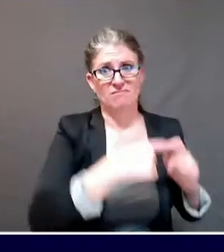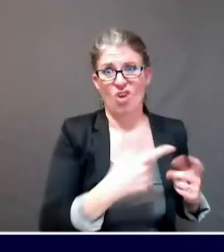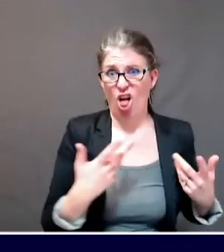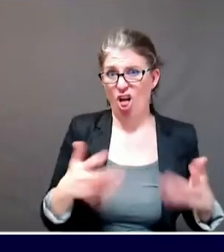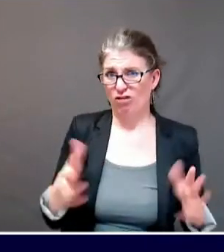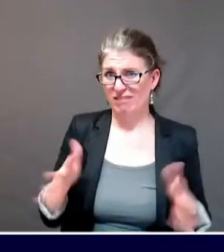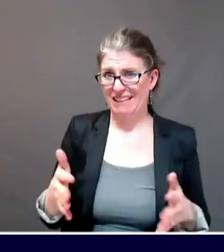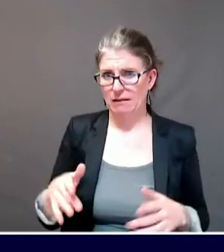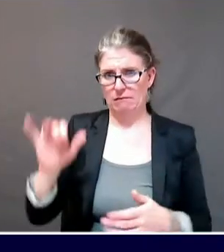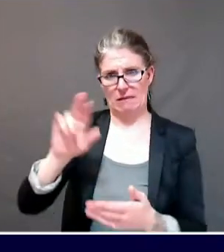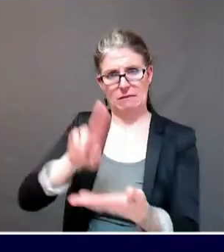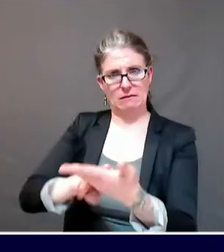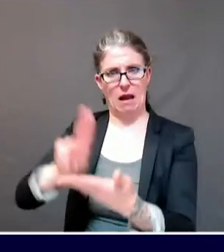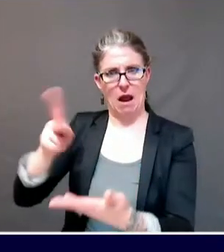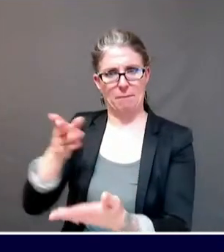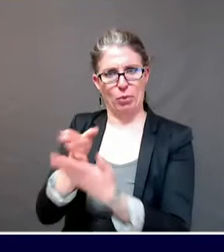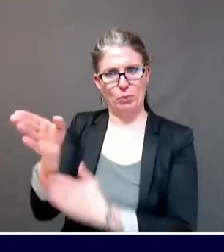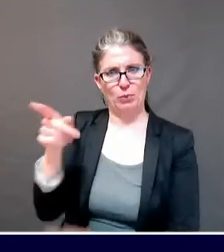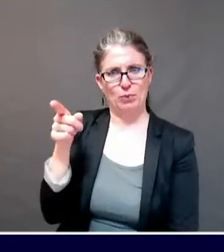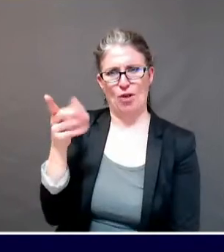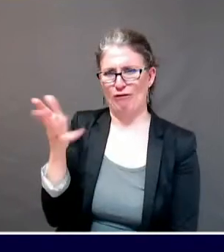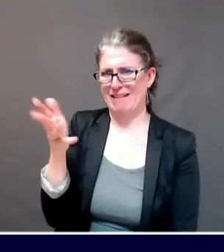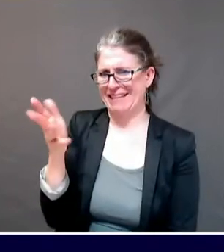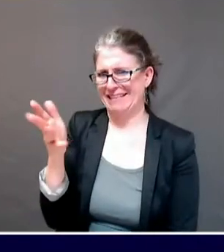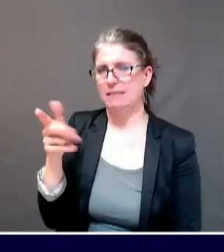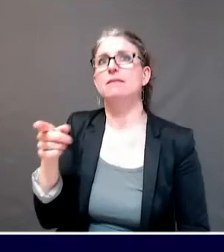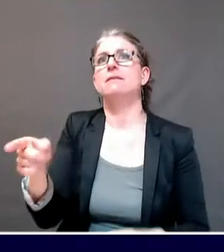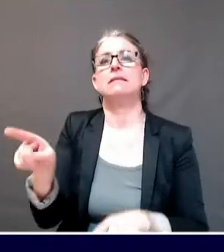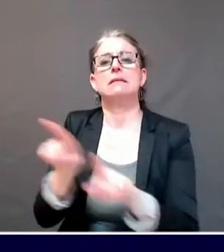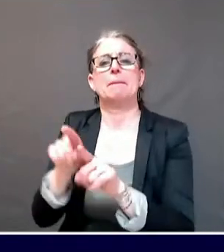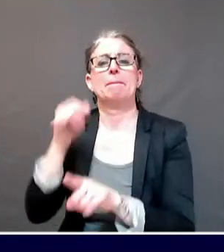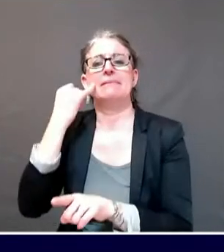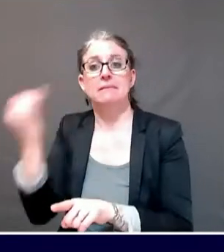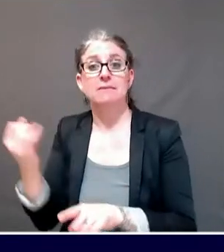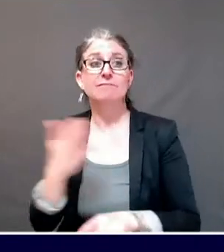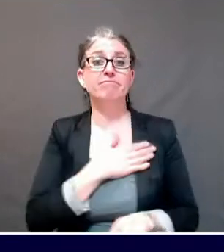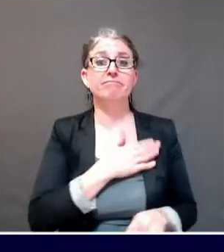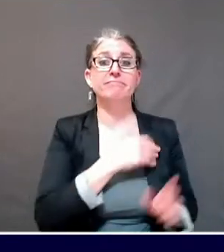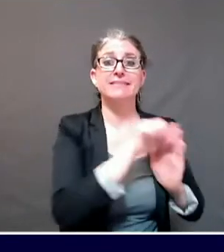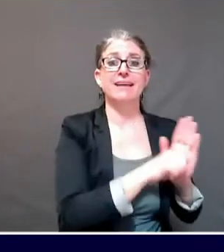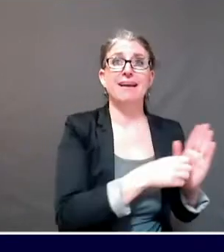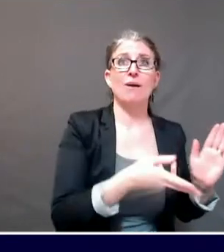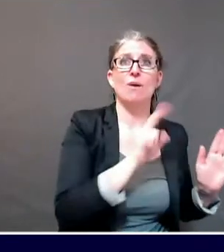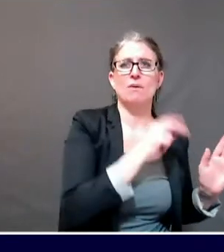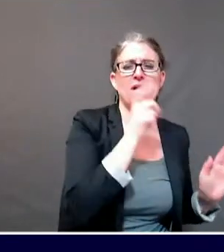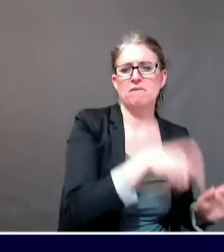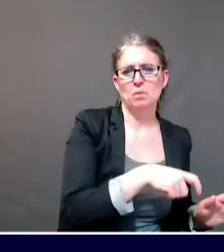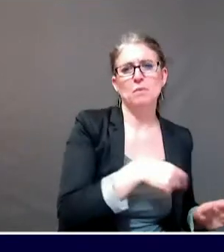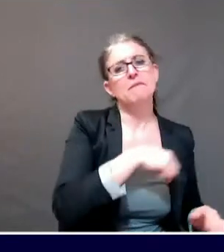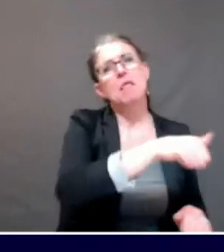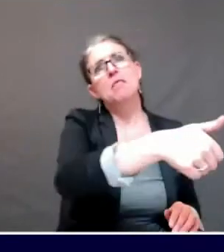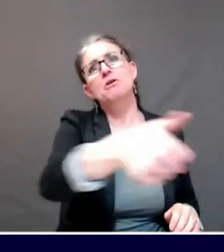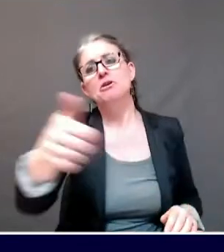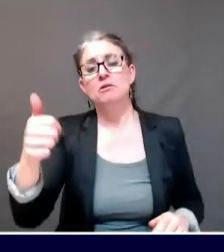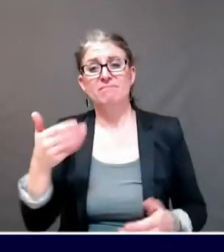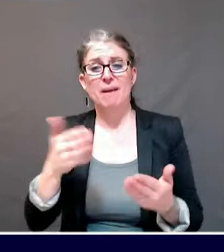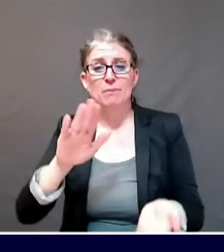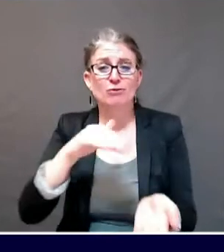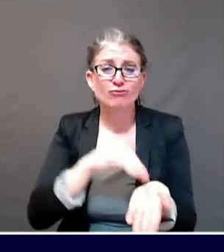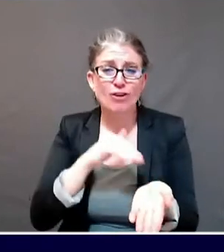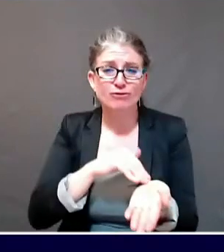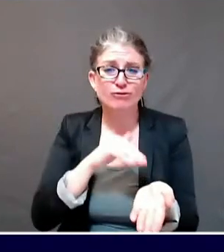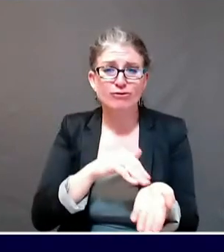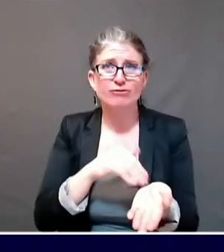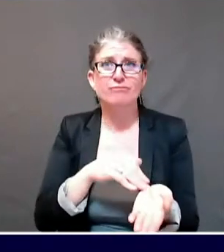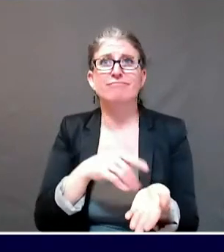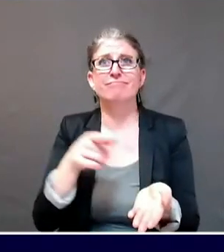a federally qualified health center, you're most likely to work directly with them to schedule your time. So it will depend partly